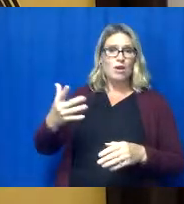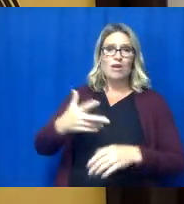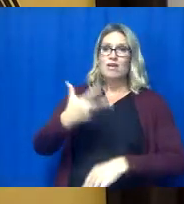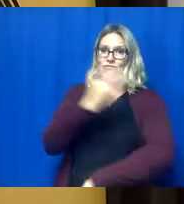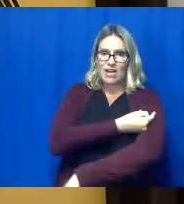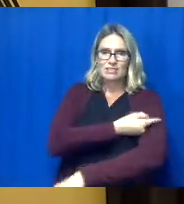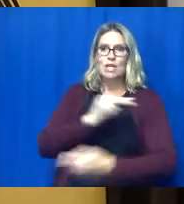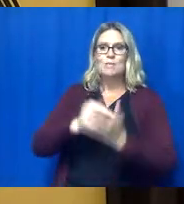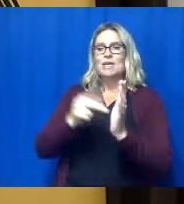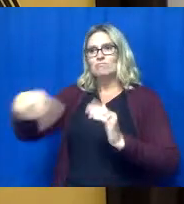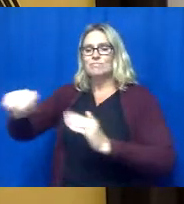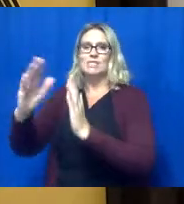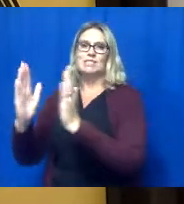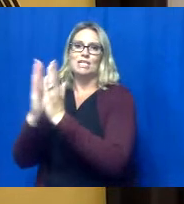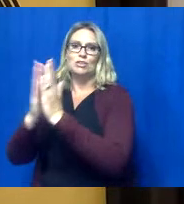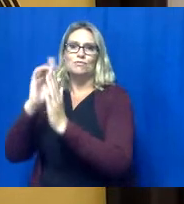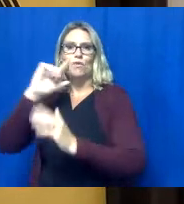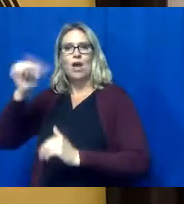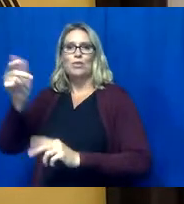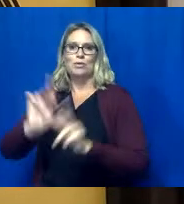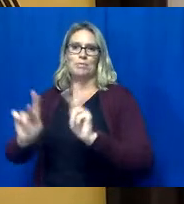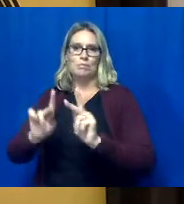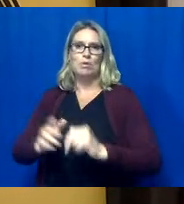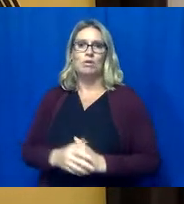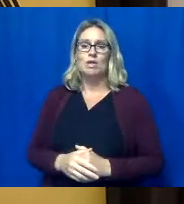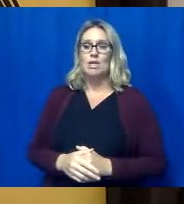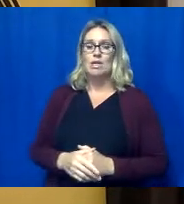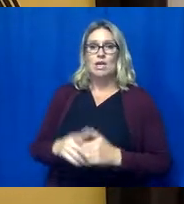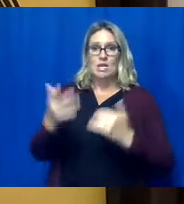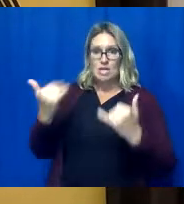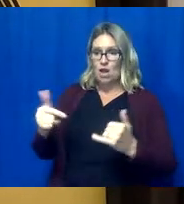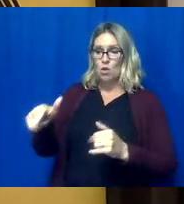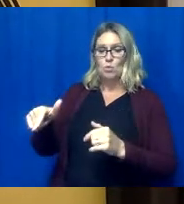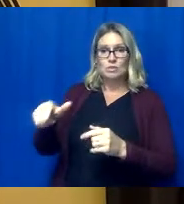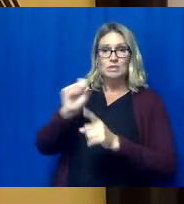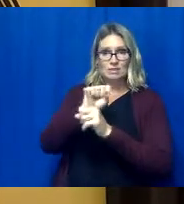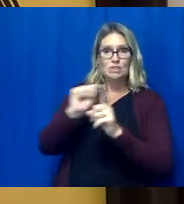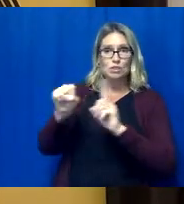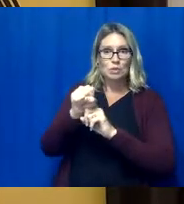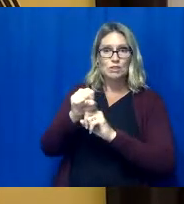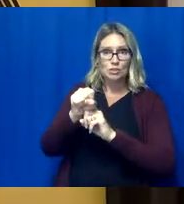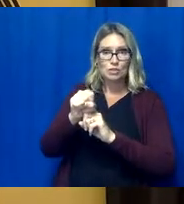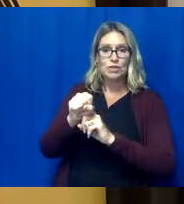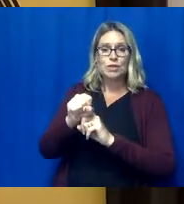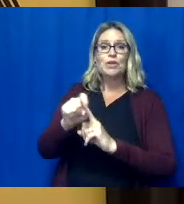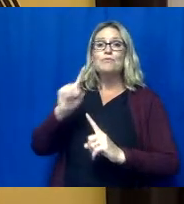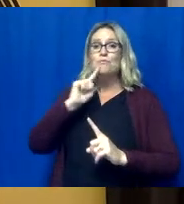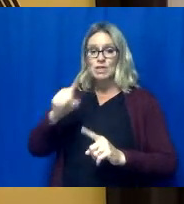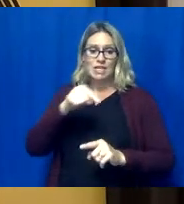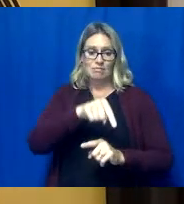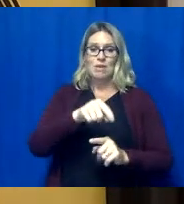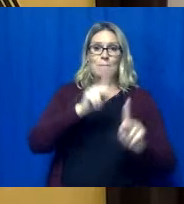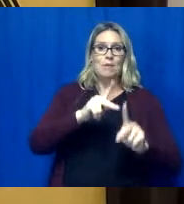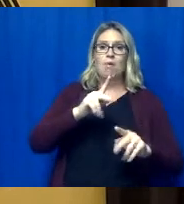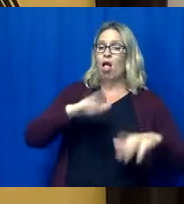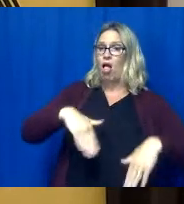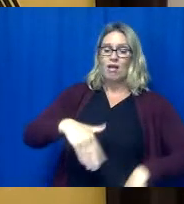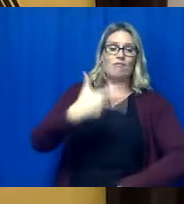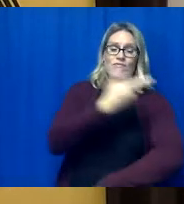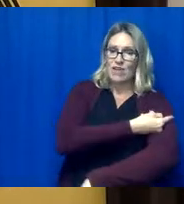As the situation has become a pandemic of those who are not vaccinated,